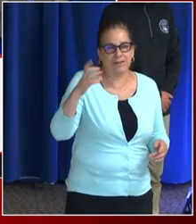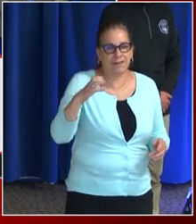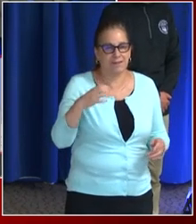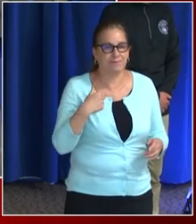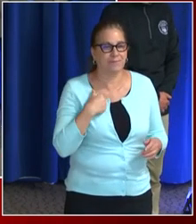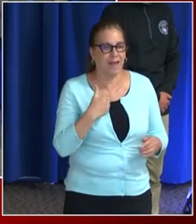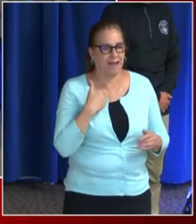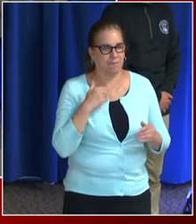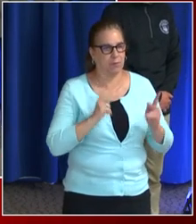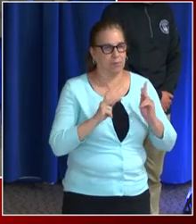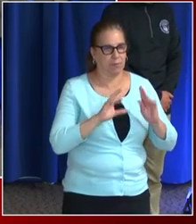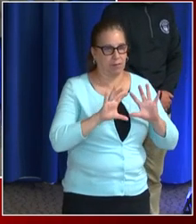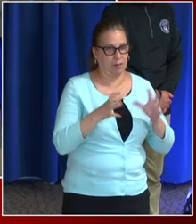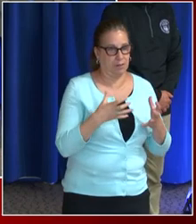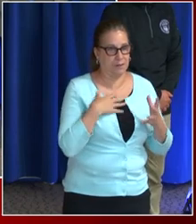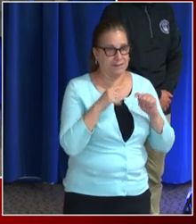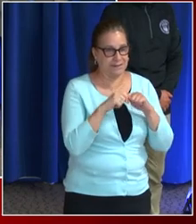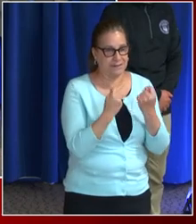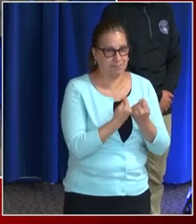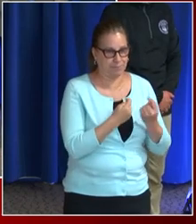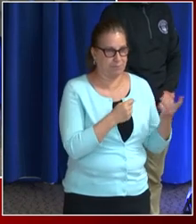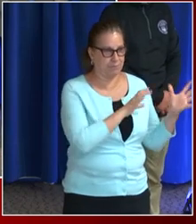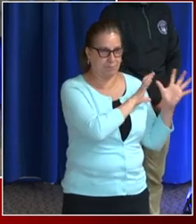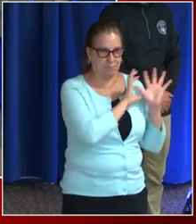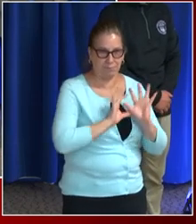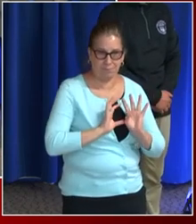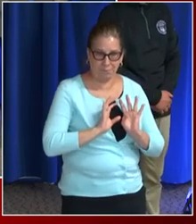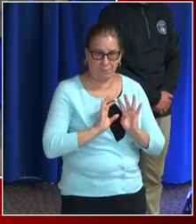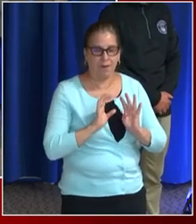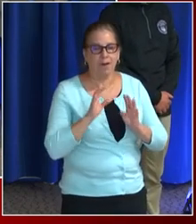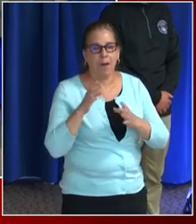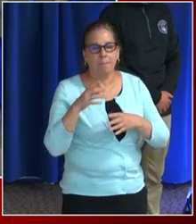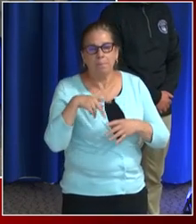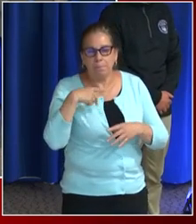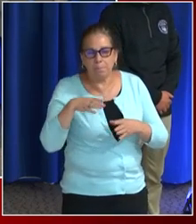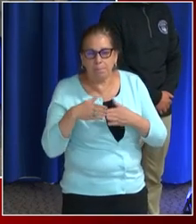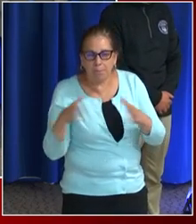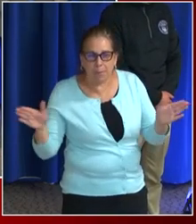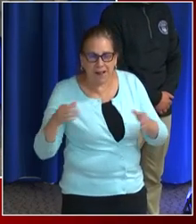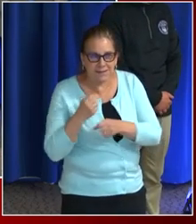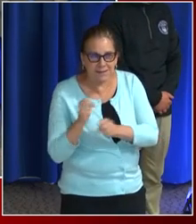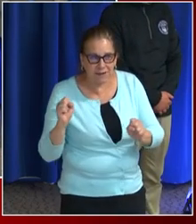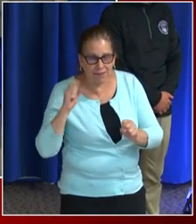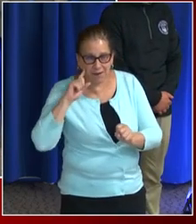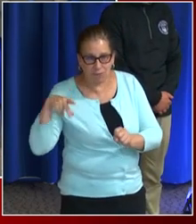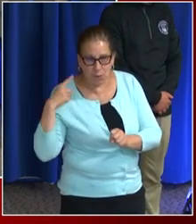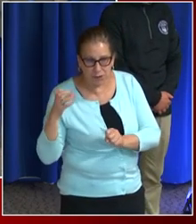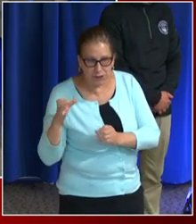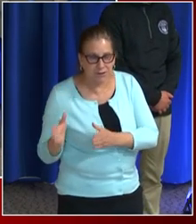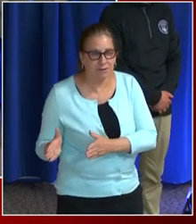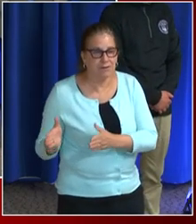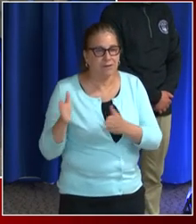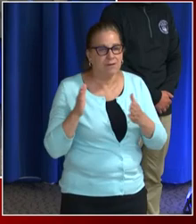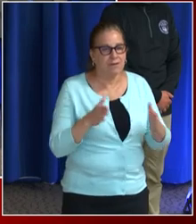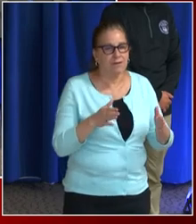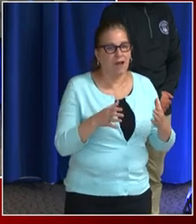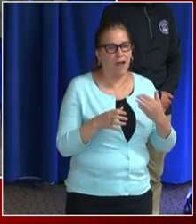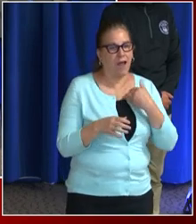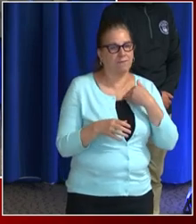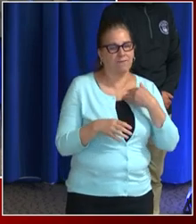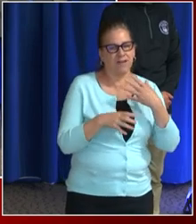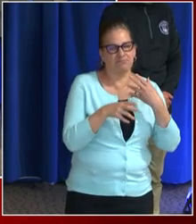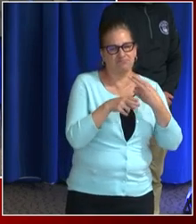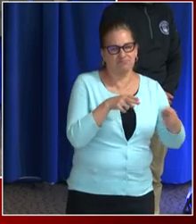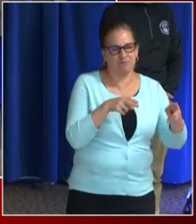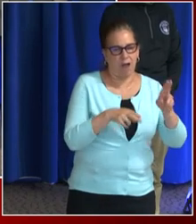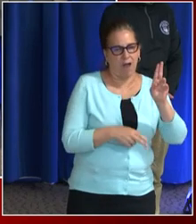my public safety team, the City Administrator for the District of Columbia, to provide a brief update and